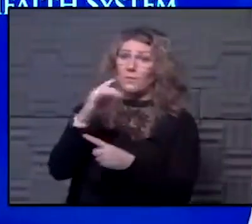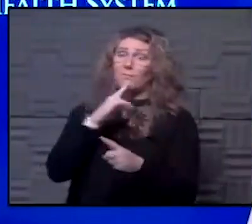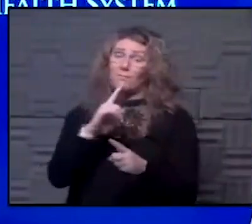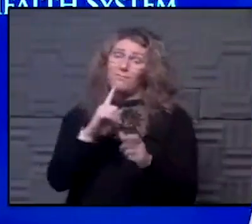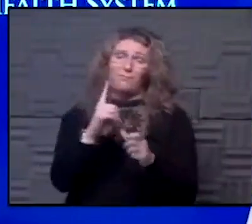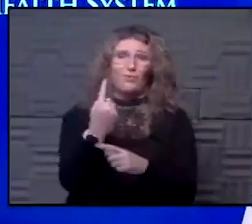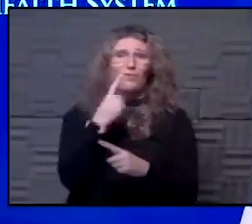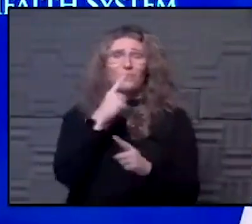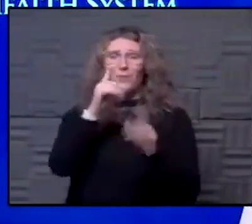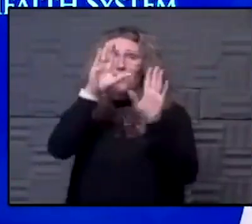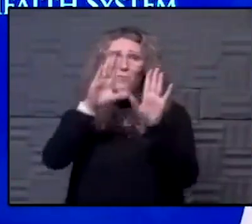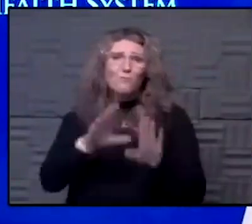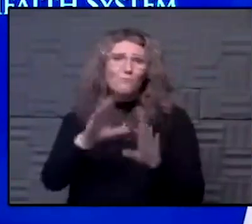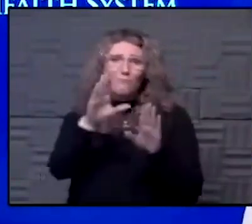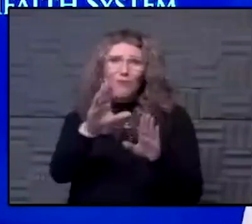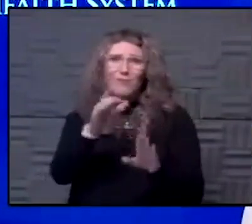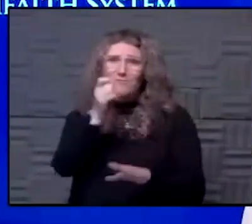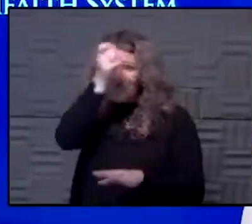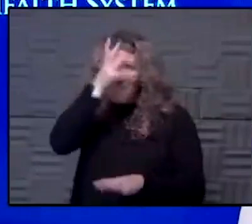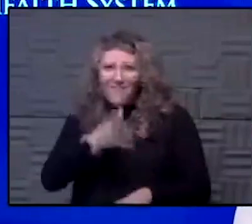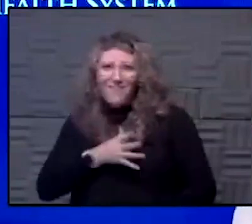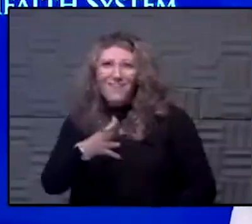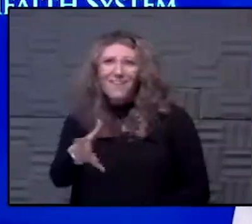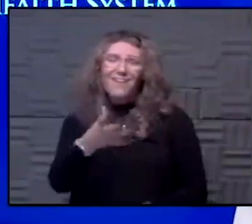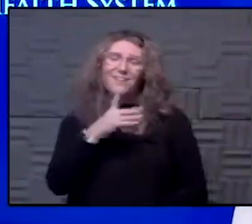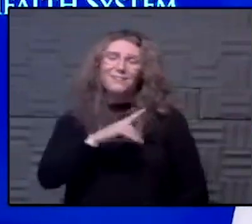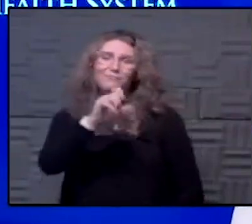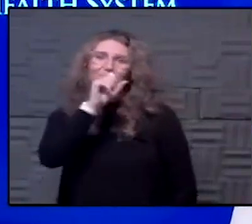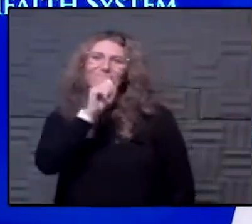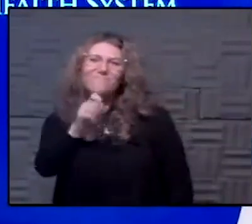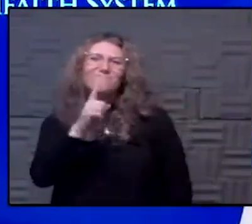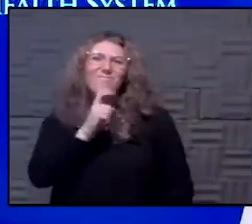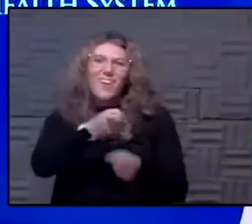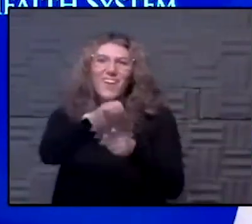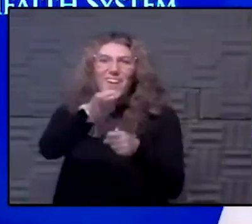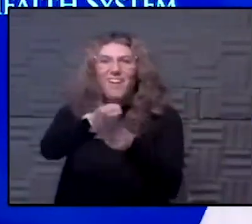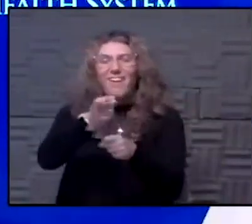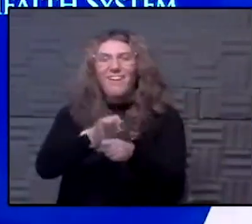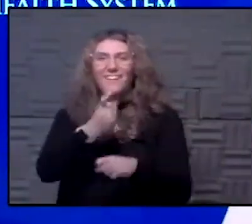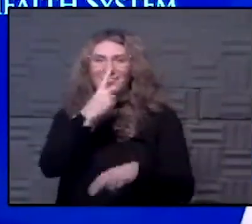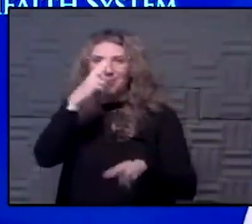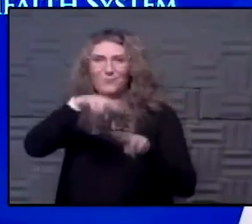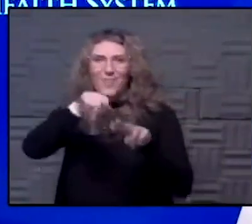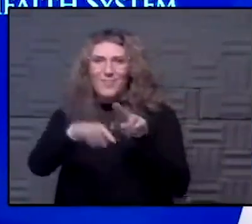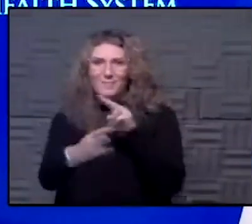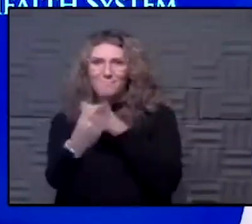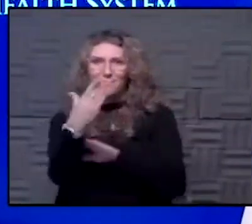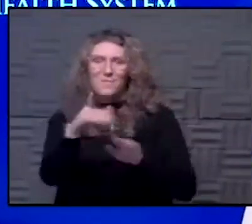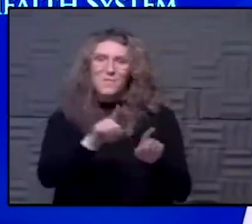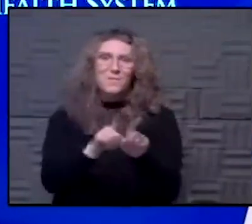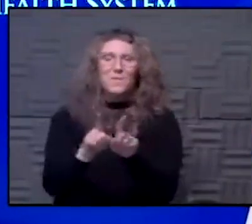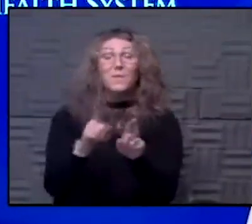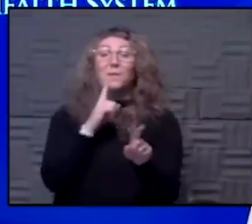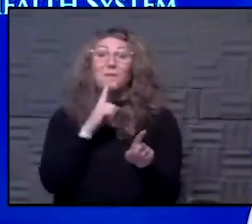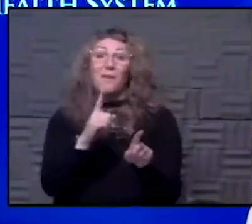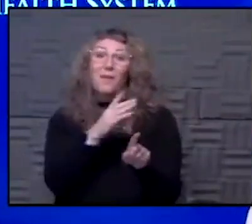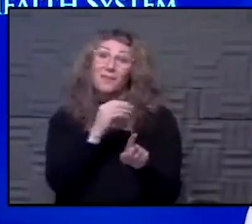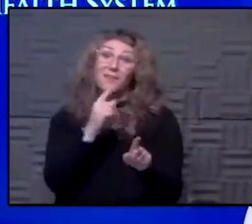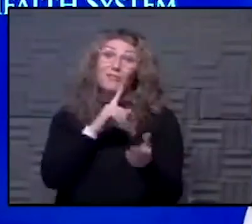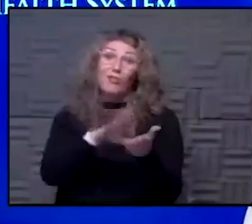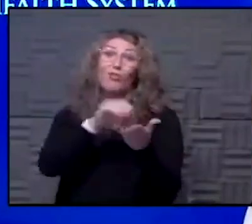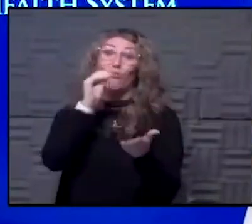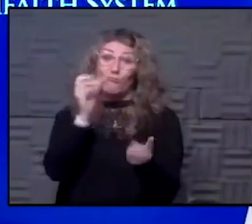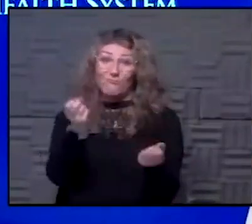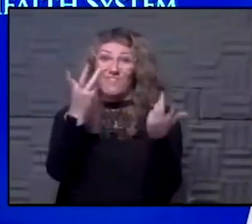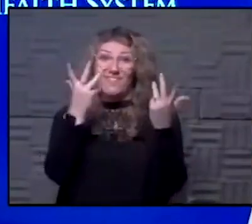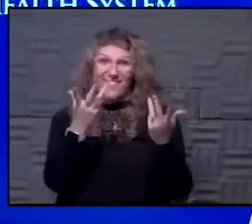great guys. You'll have a good time visiting with them. I love to give them both a really hard time, so that's going to be fun this morning. And I think we're probably going to learn along the